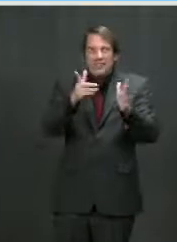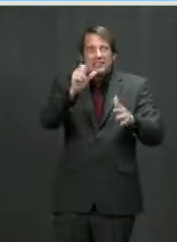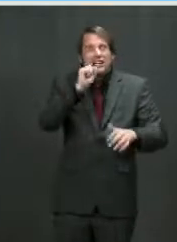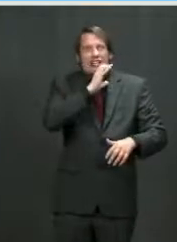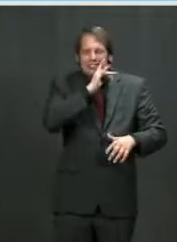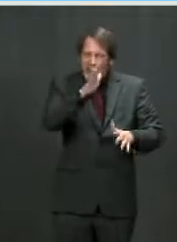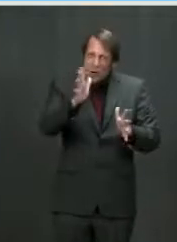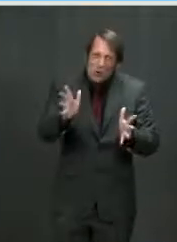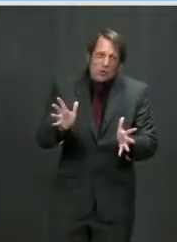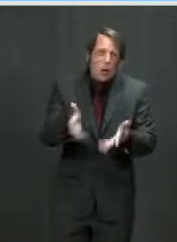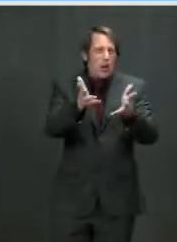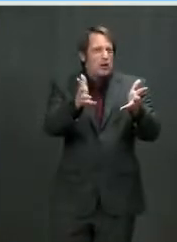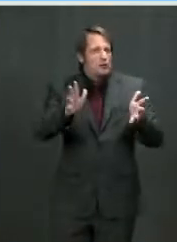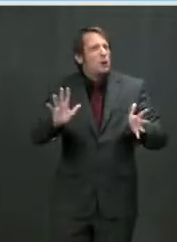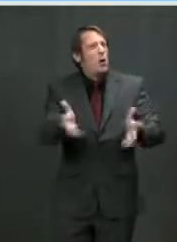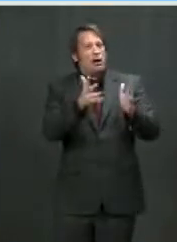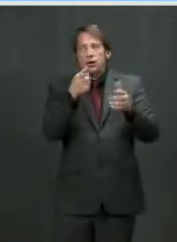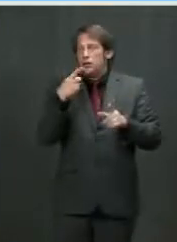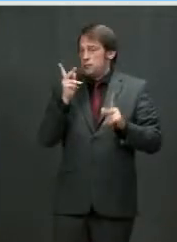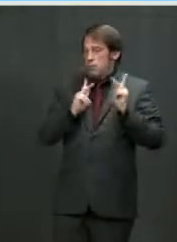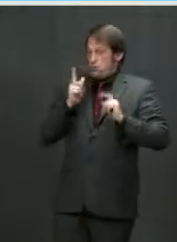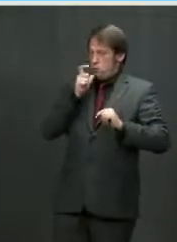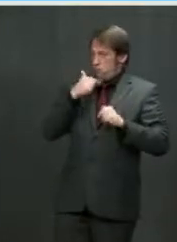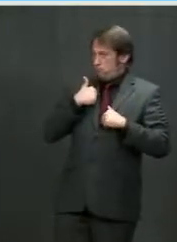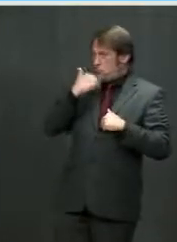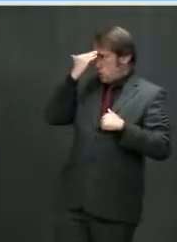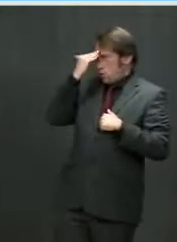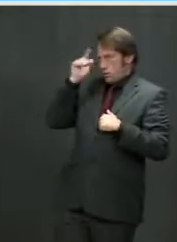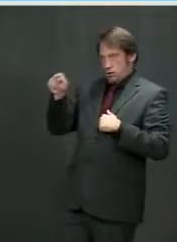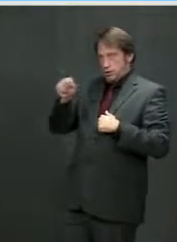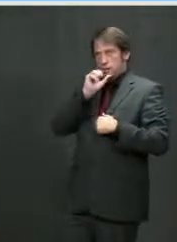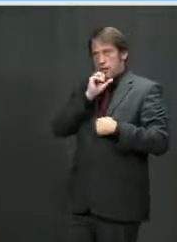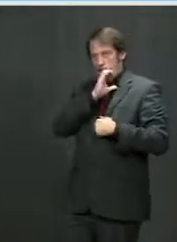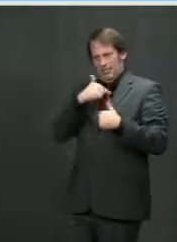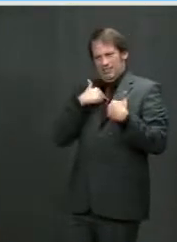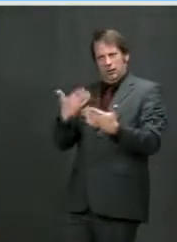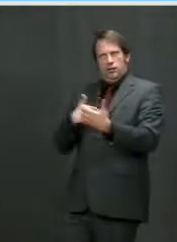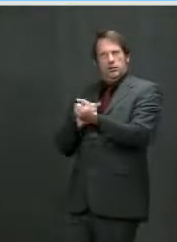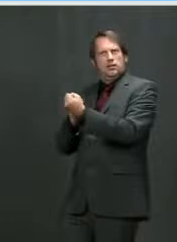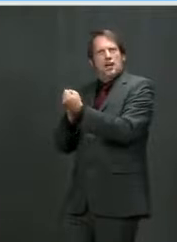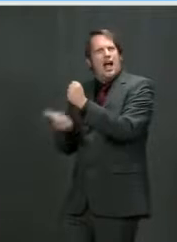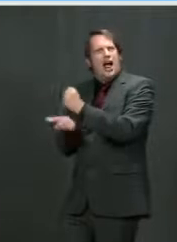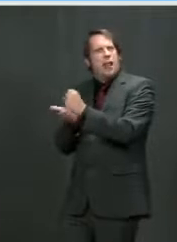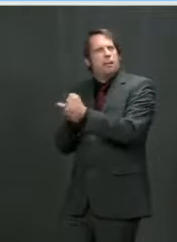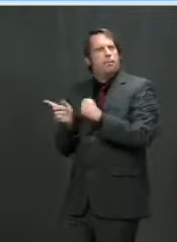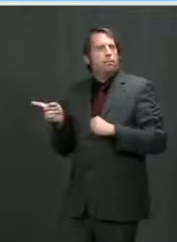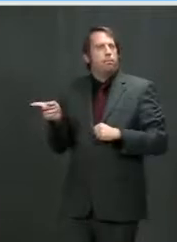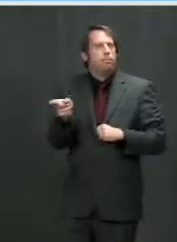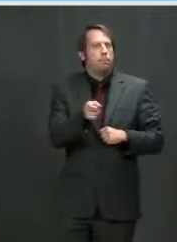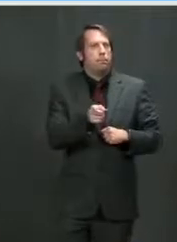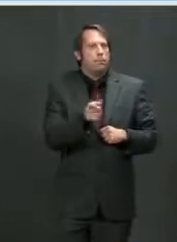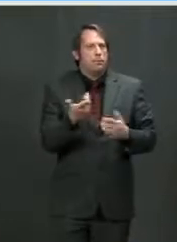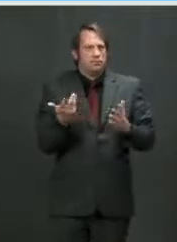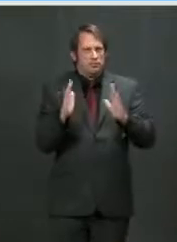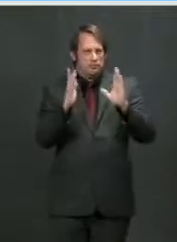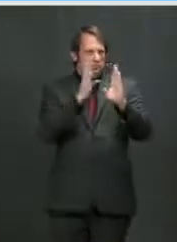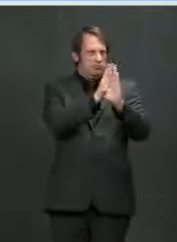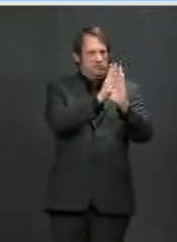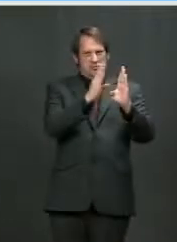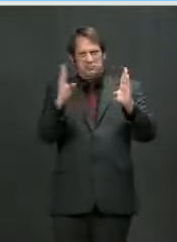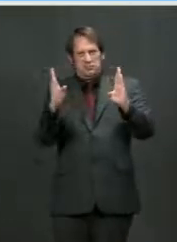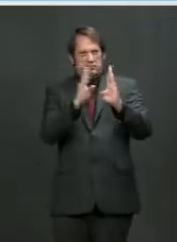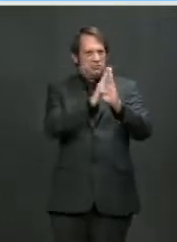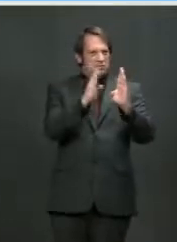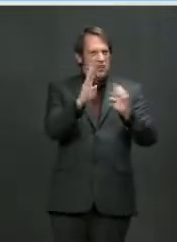help them get vaccinated right now. We are in, between 40 and 45%